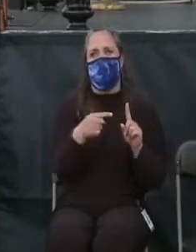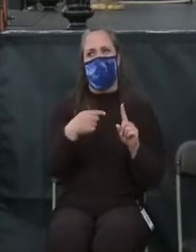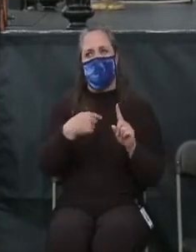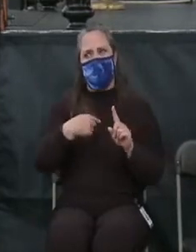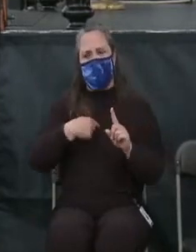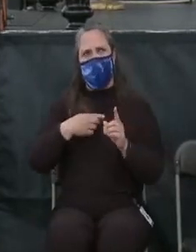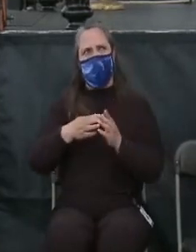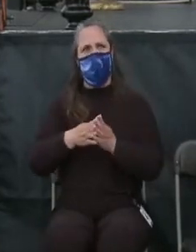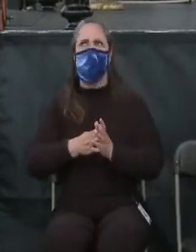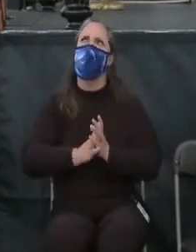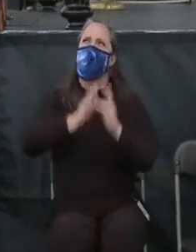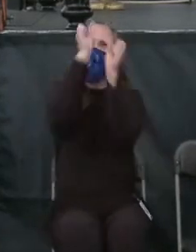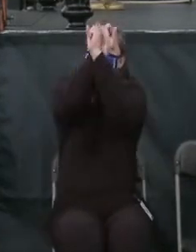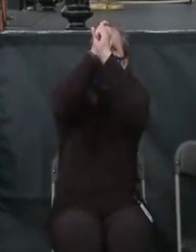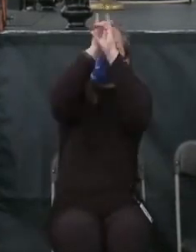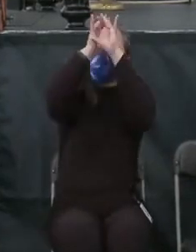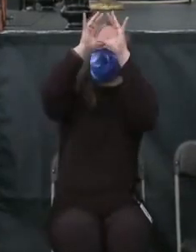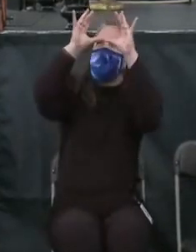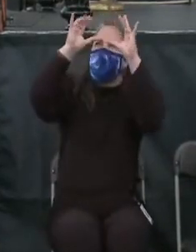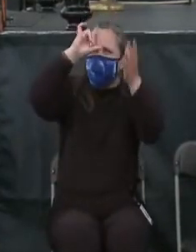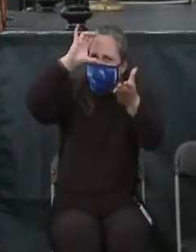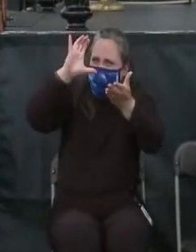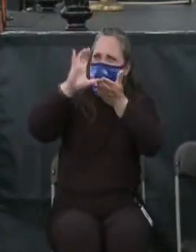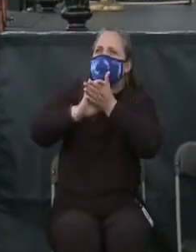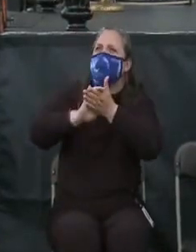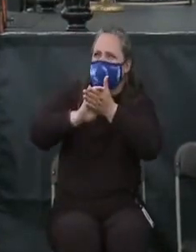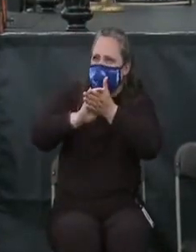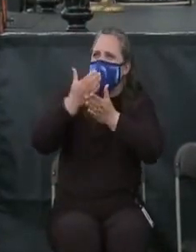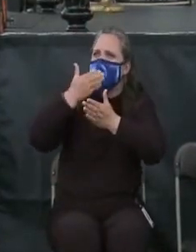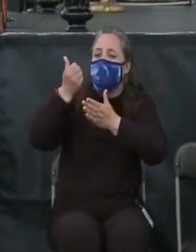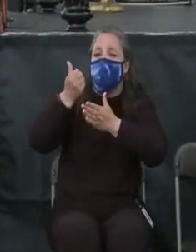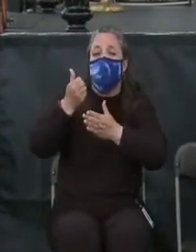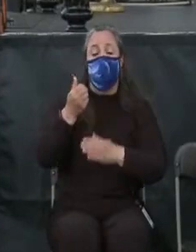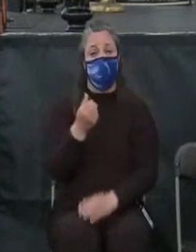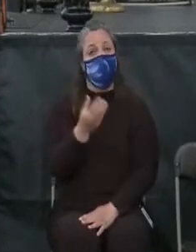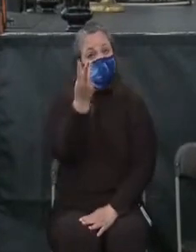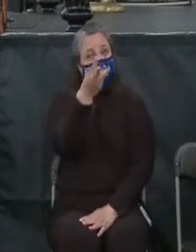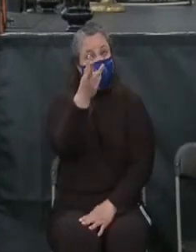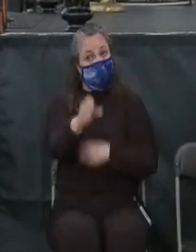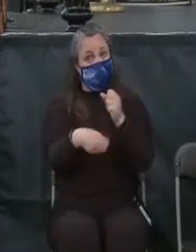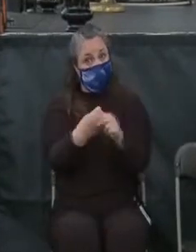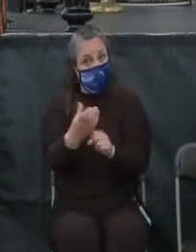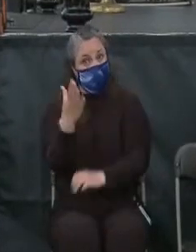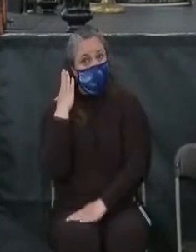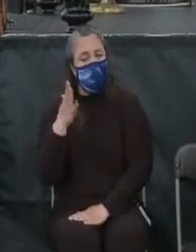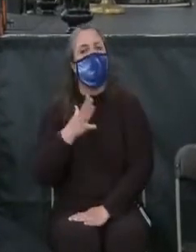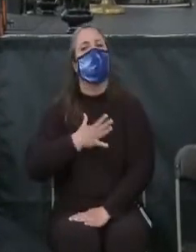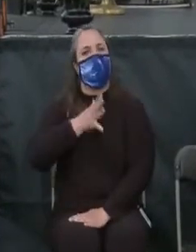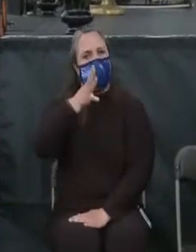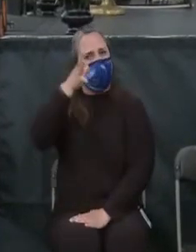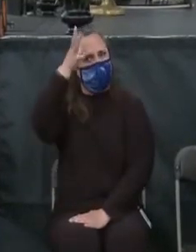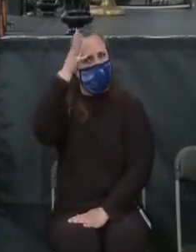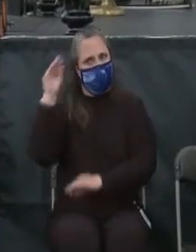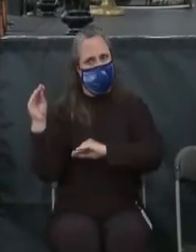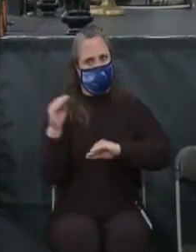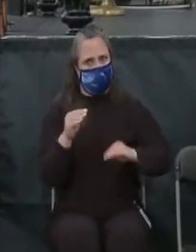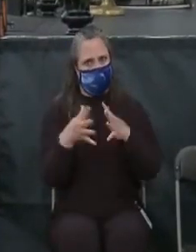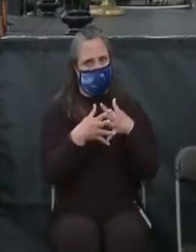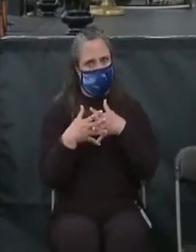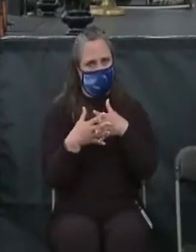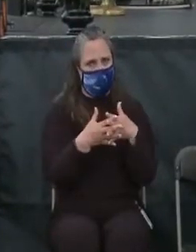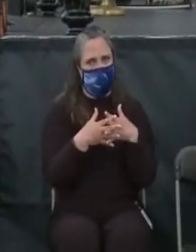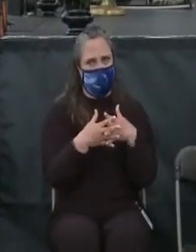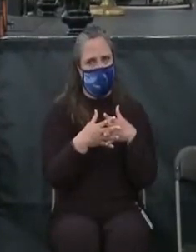of my opportunities. My parents immigrated to this country 16 years ago with the hopes and dreams that my brother and I would one day